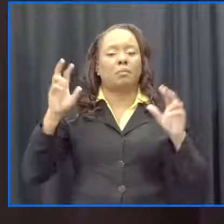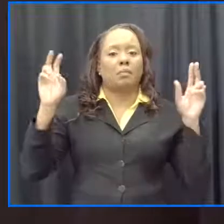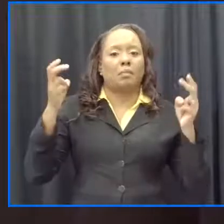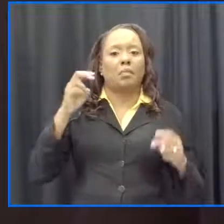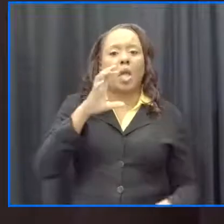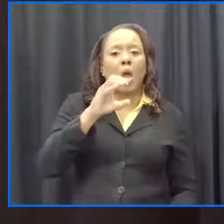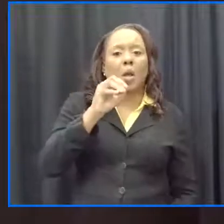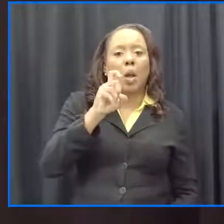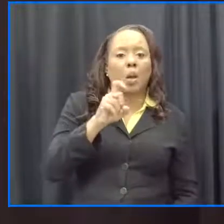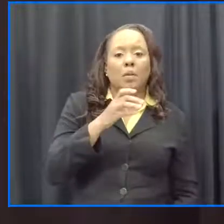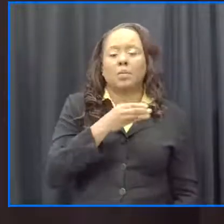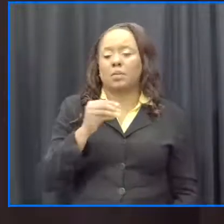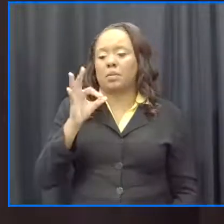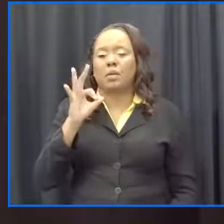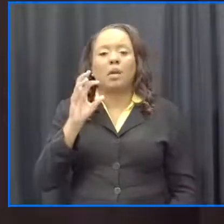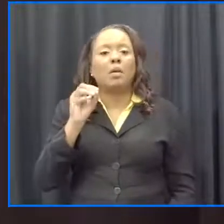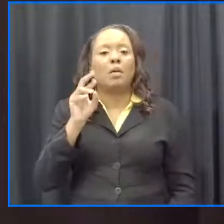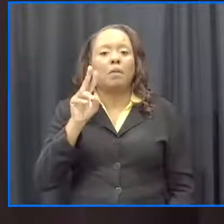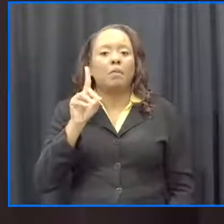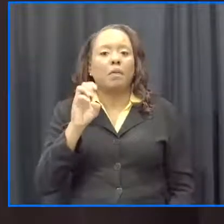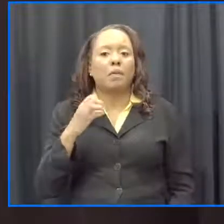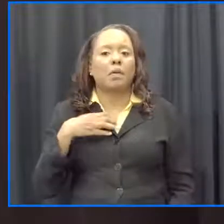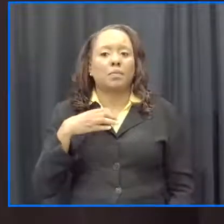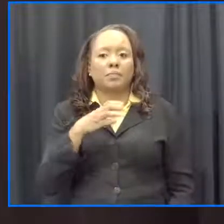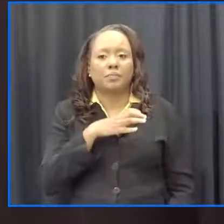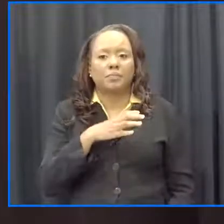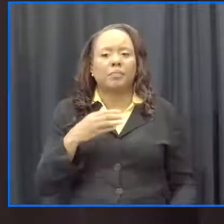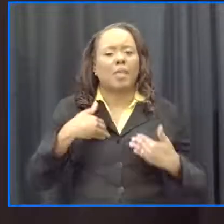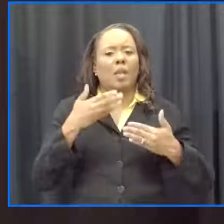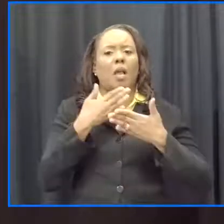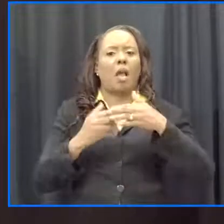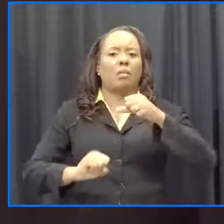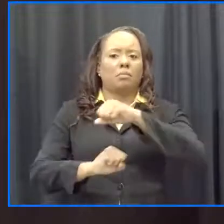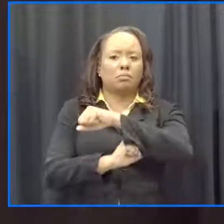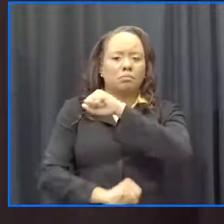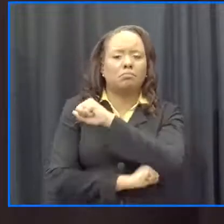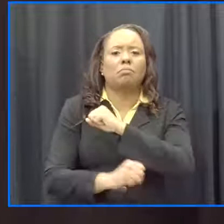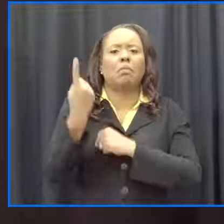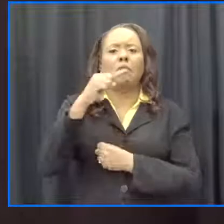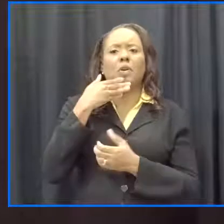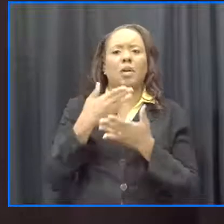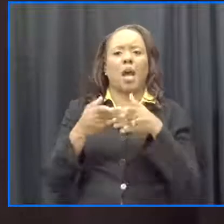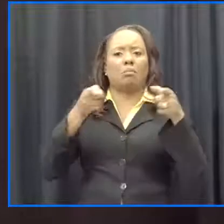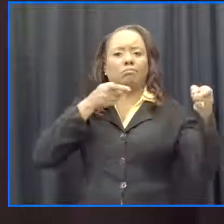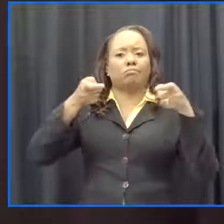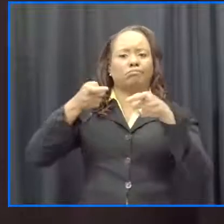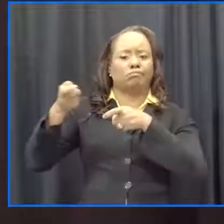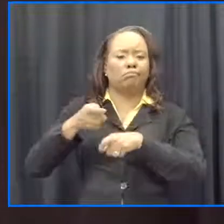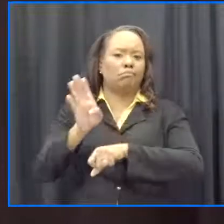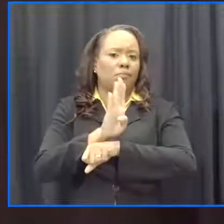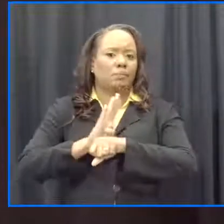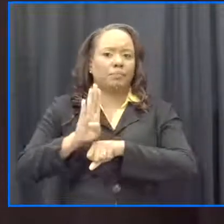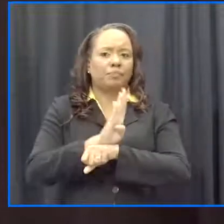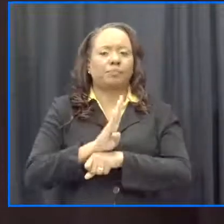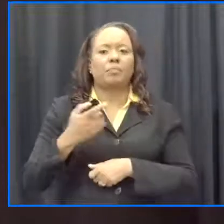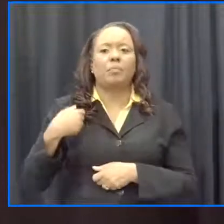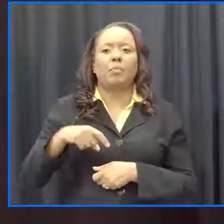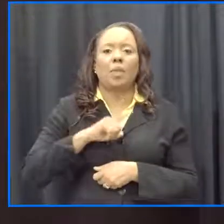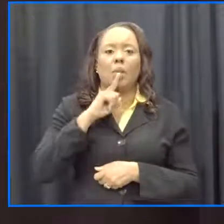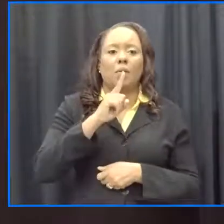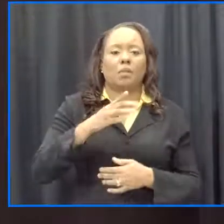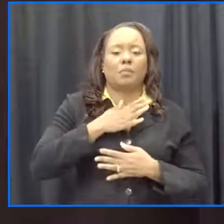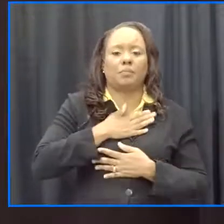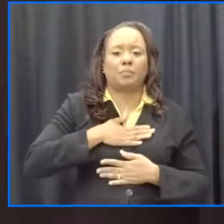Commission, both of which laid the foundations for the good government and governance of Barbados, which